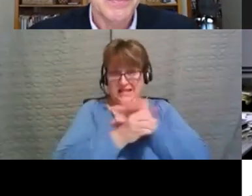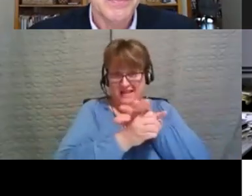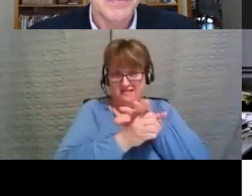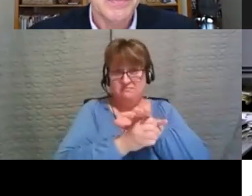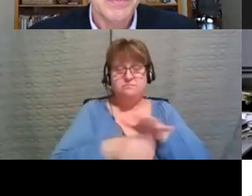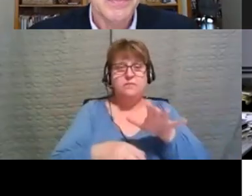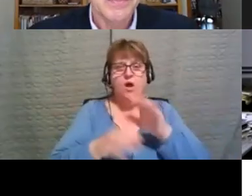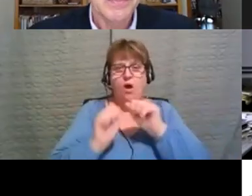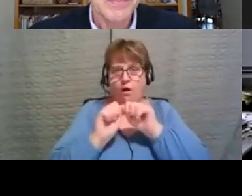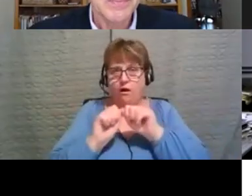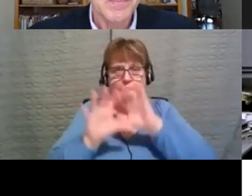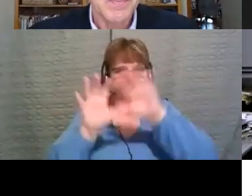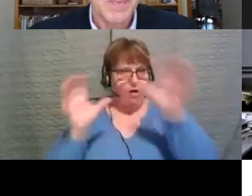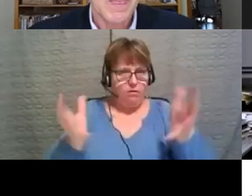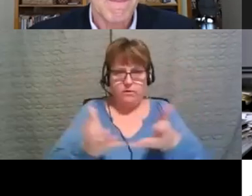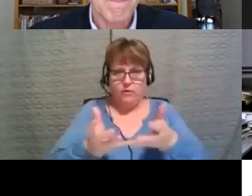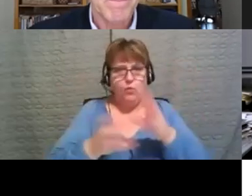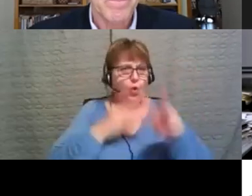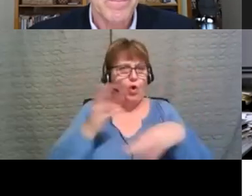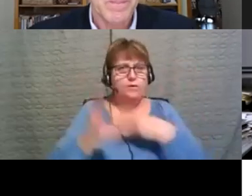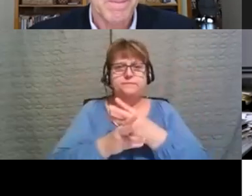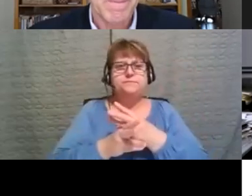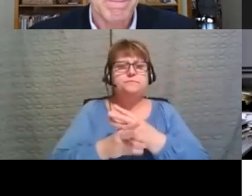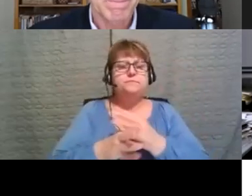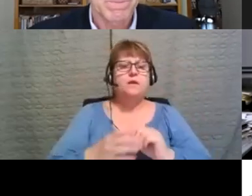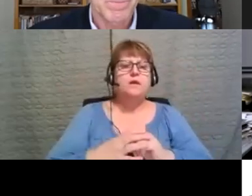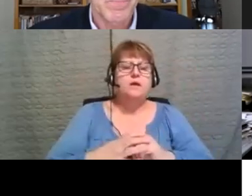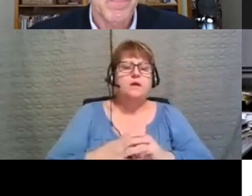over the world, and as perhaps